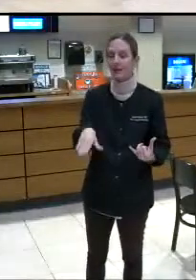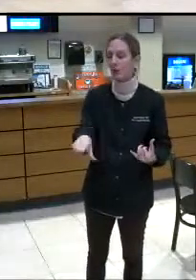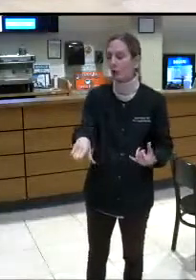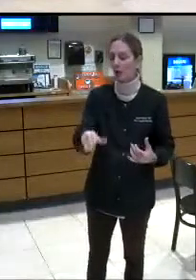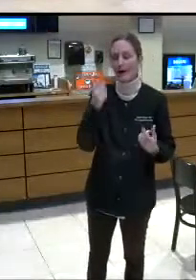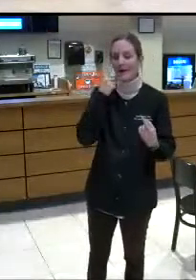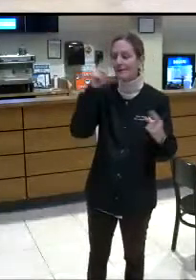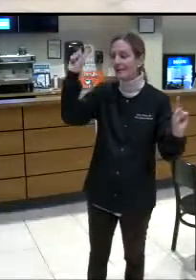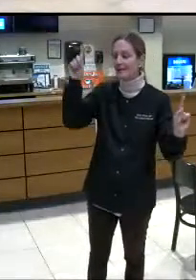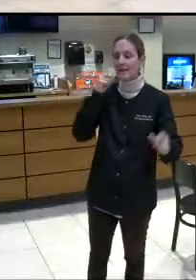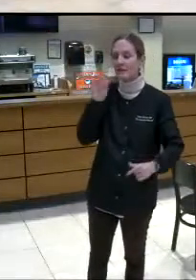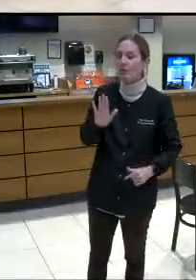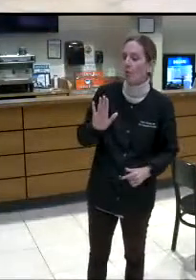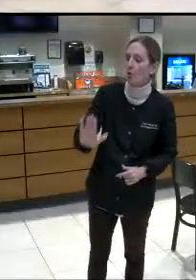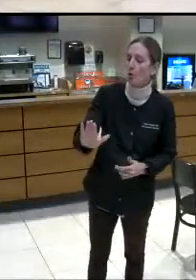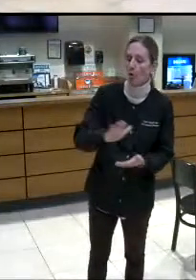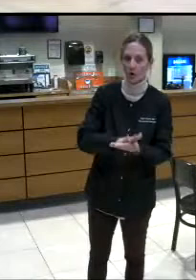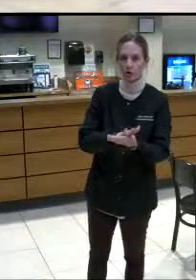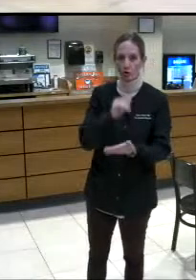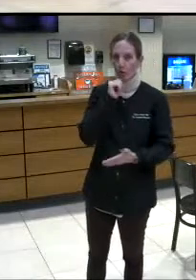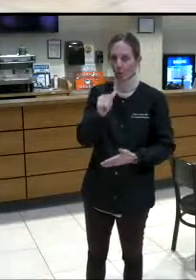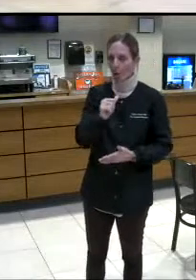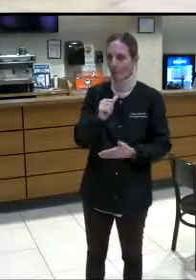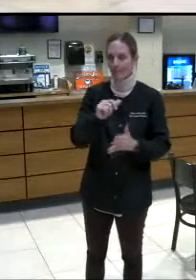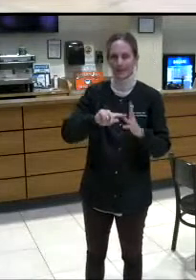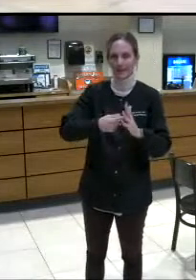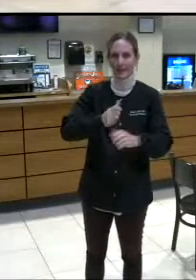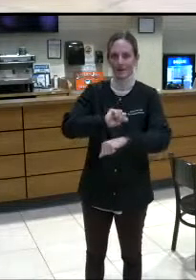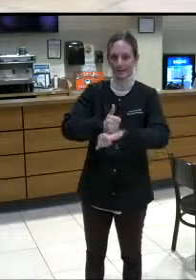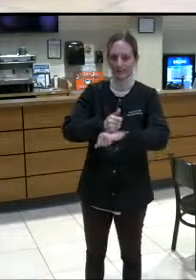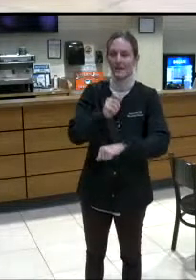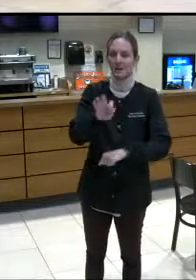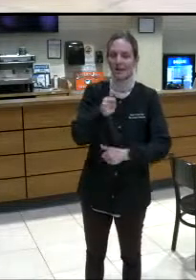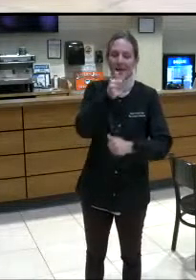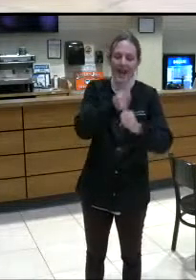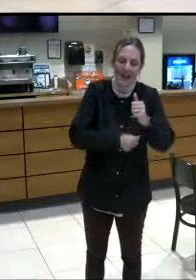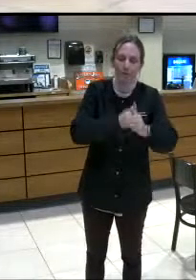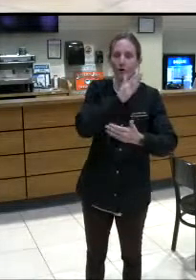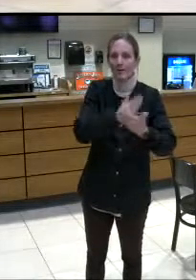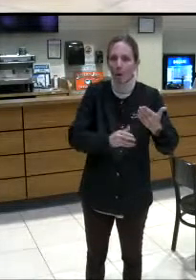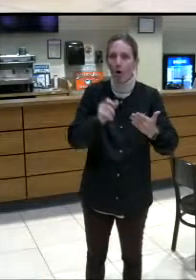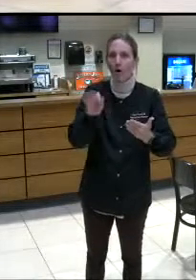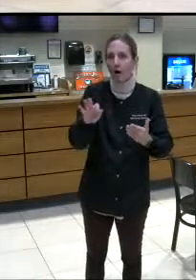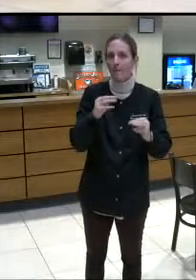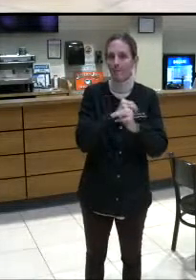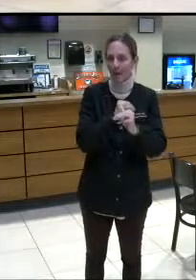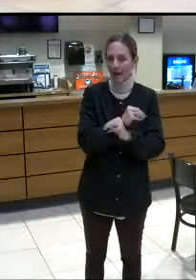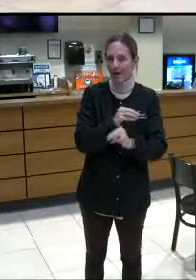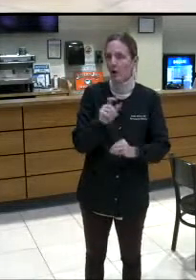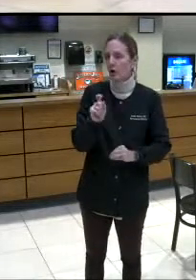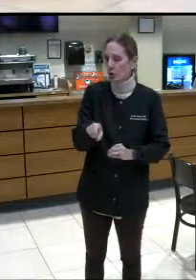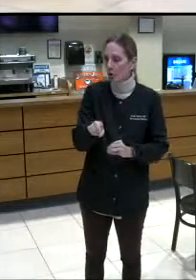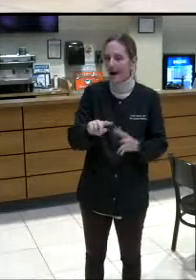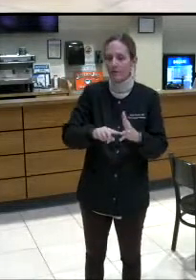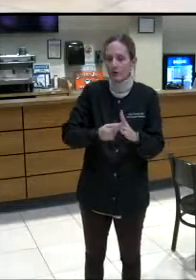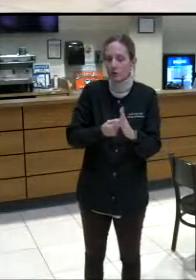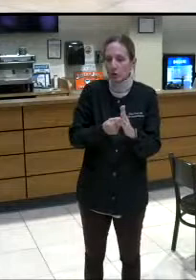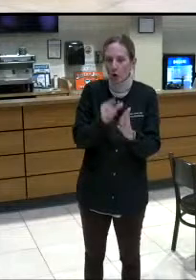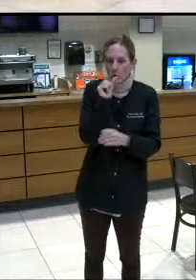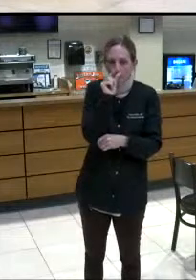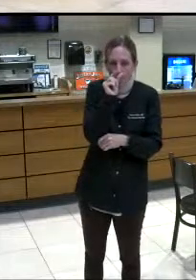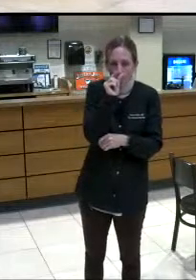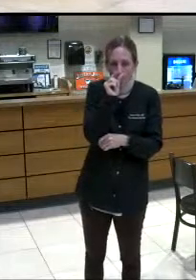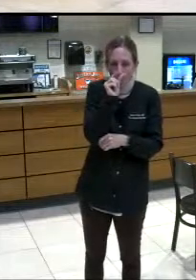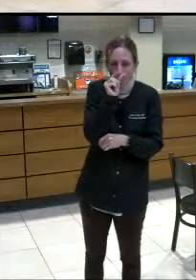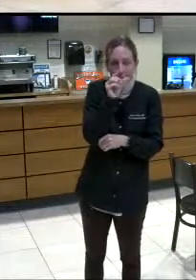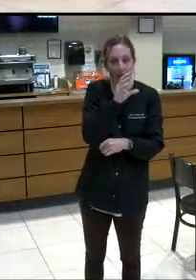be the implementation of every single component of the math resource. You have to start small, and that's going to be